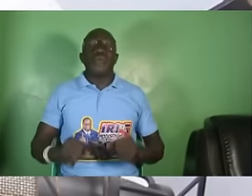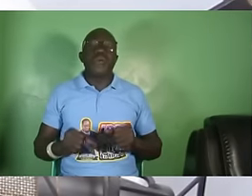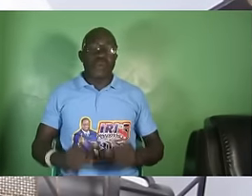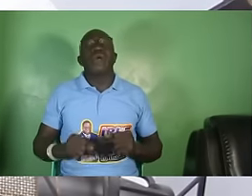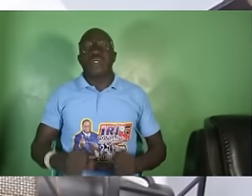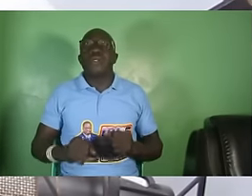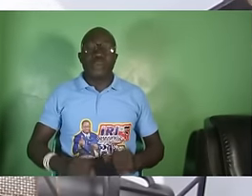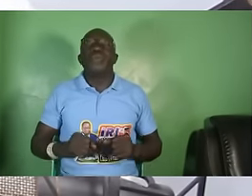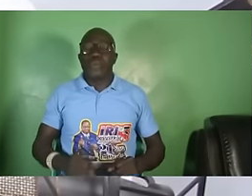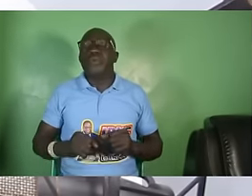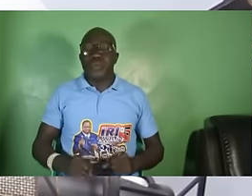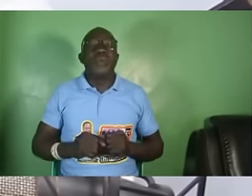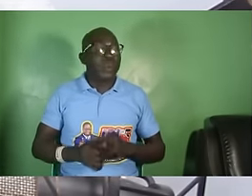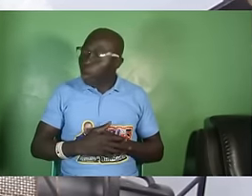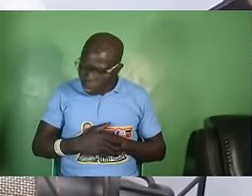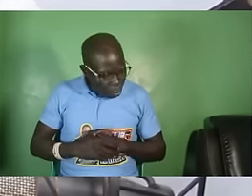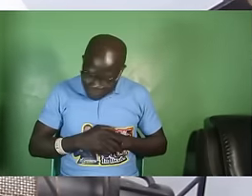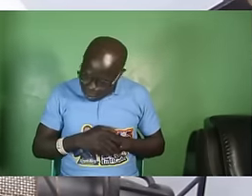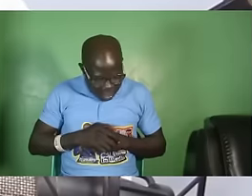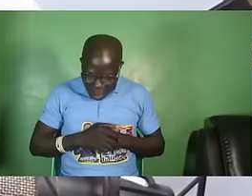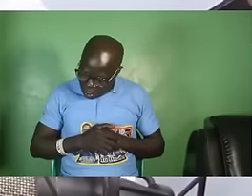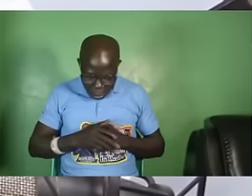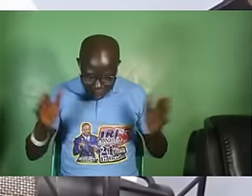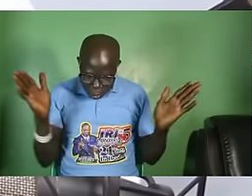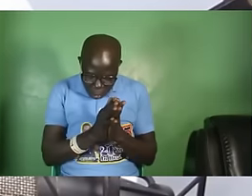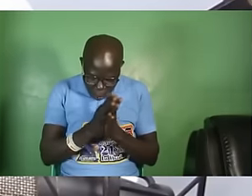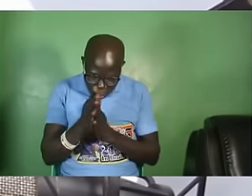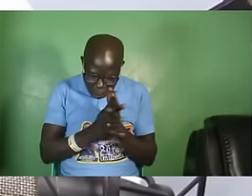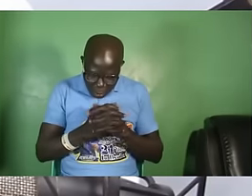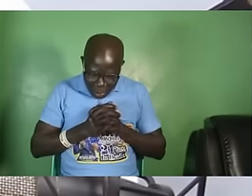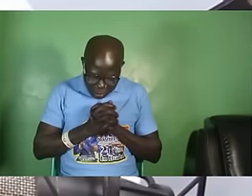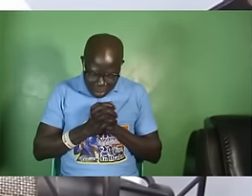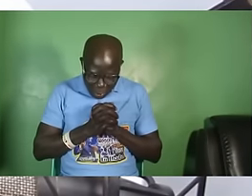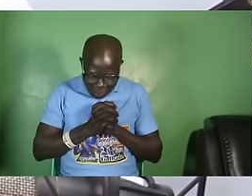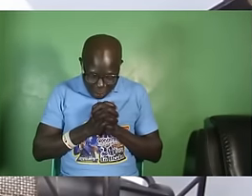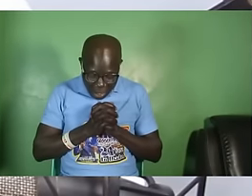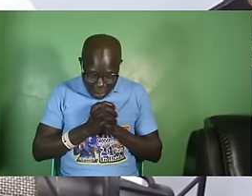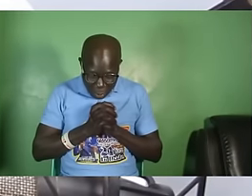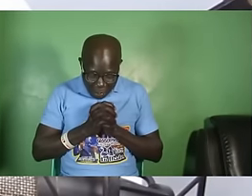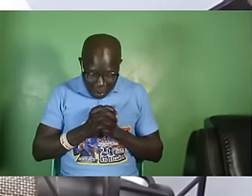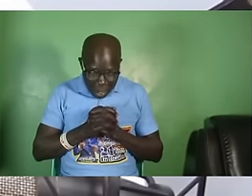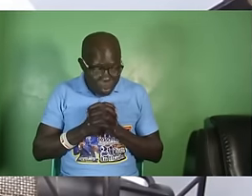Jesu. Oruko Jesu. Help me now. Olorun baba se bi oba so to bi ye.